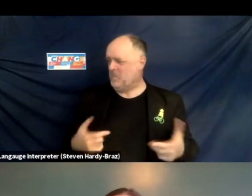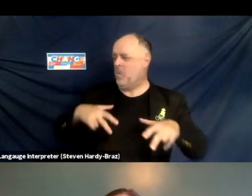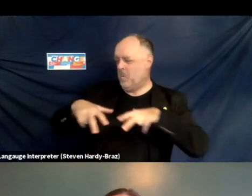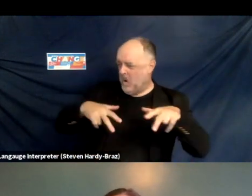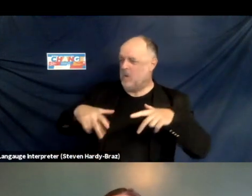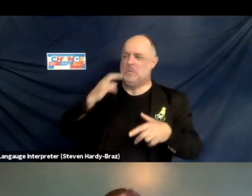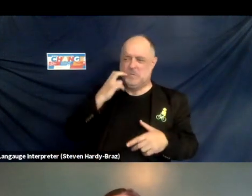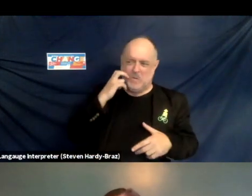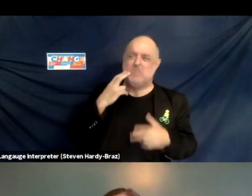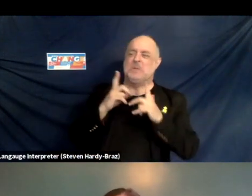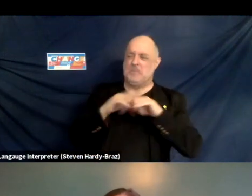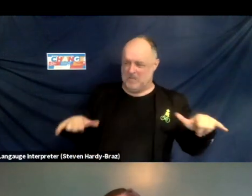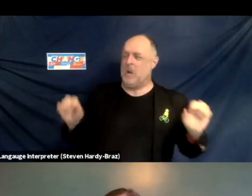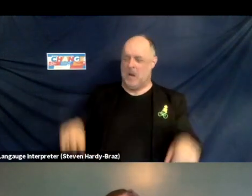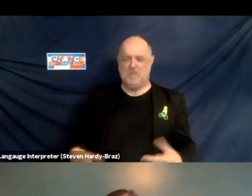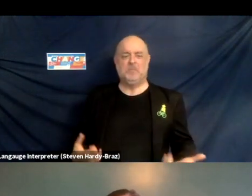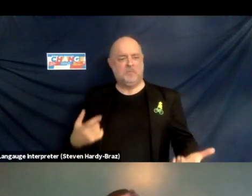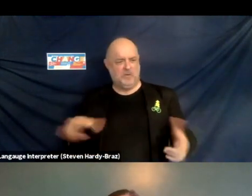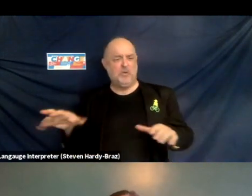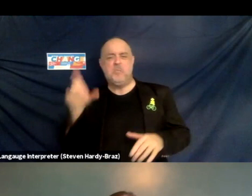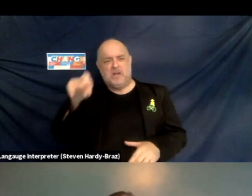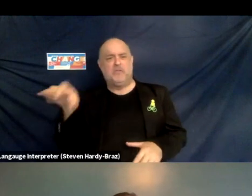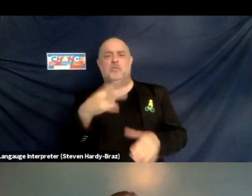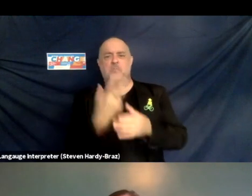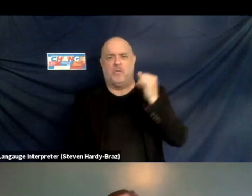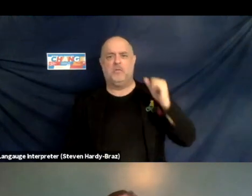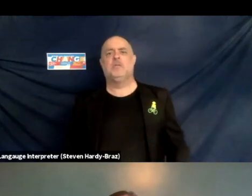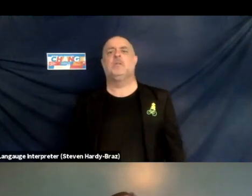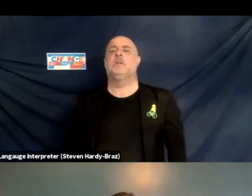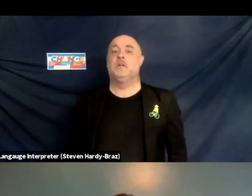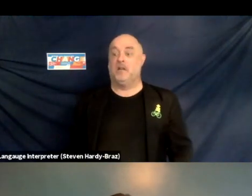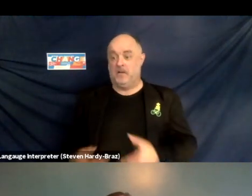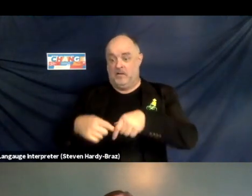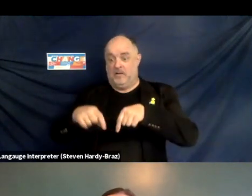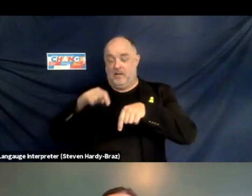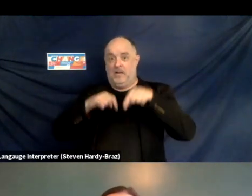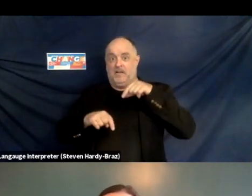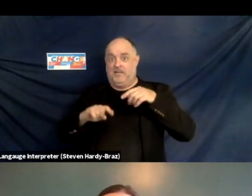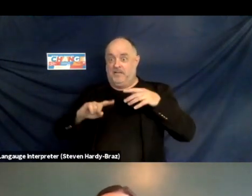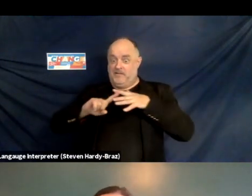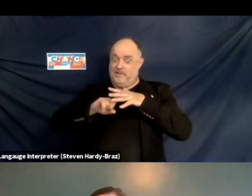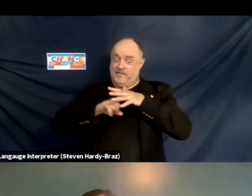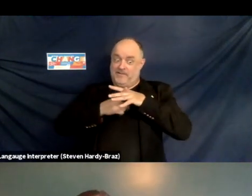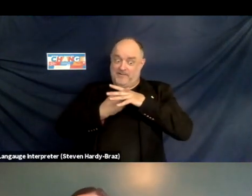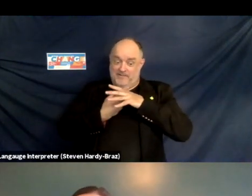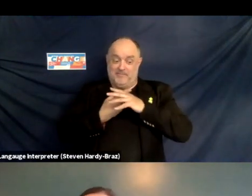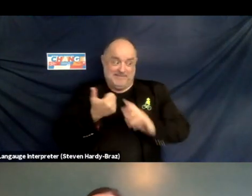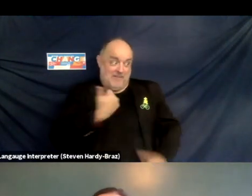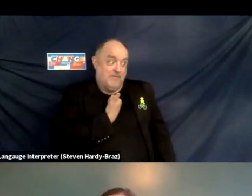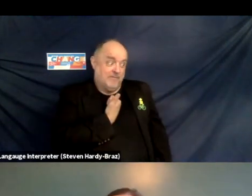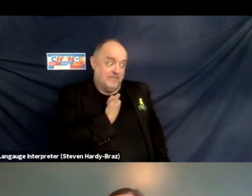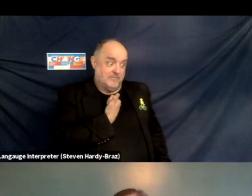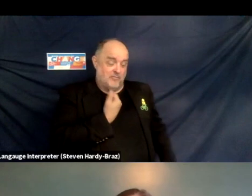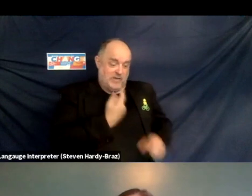you must do both. Mm-hmm. Yeah. And you could even take it a step further back and start with yourself. there are